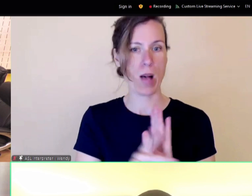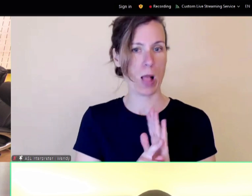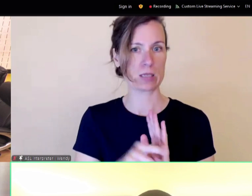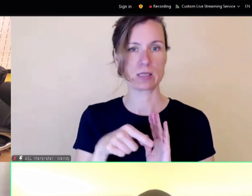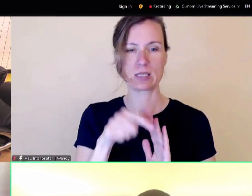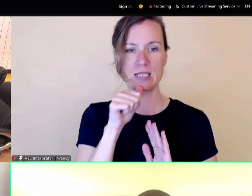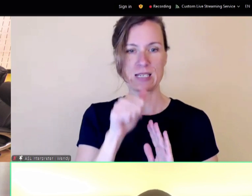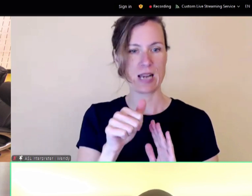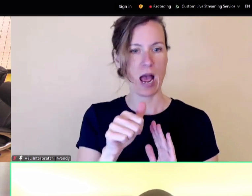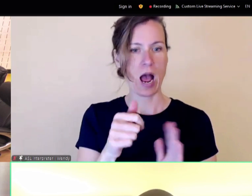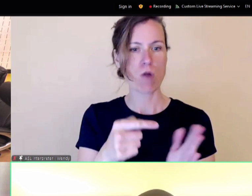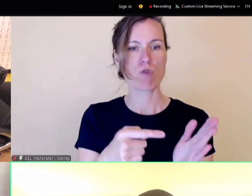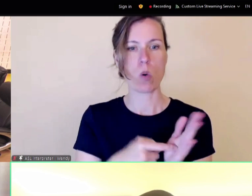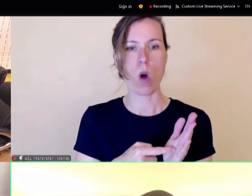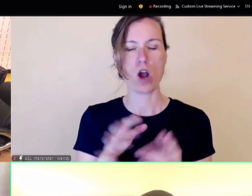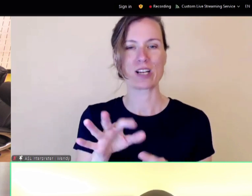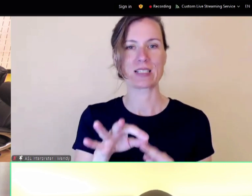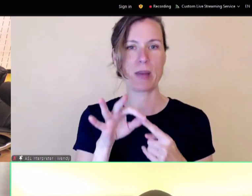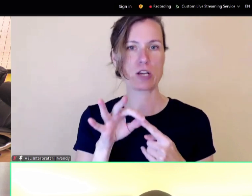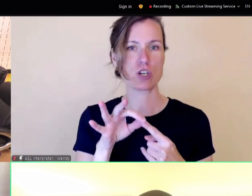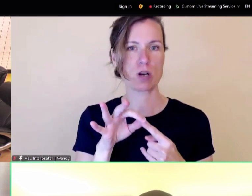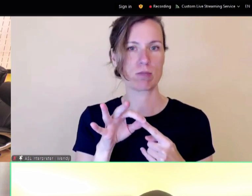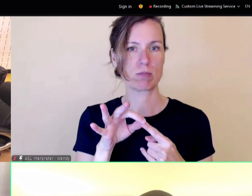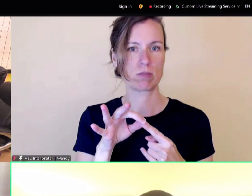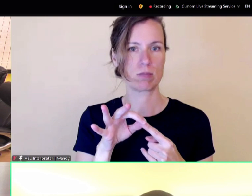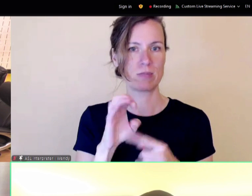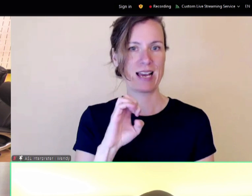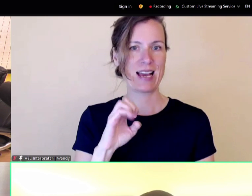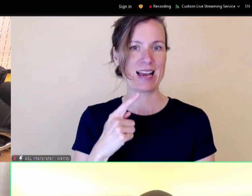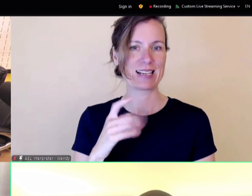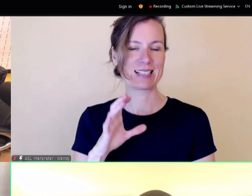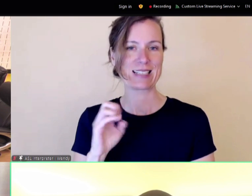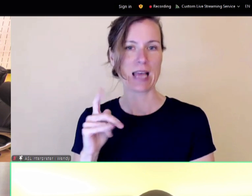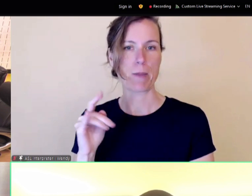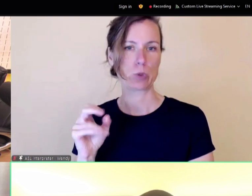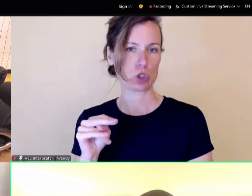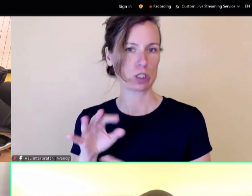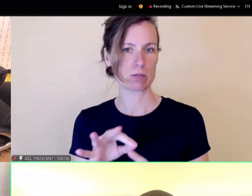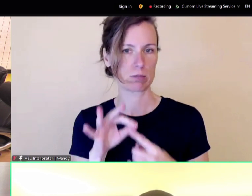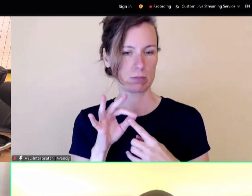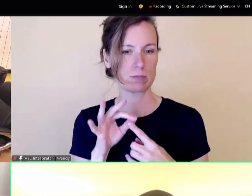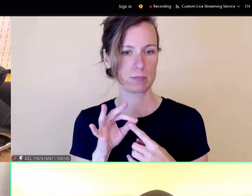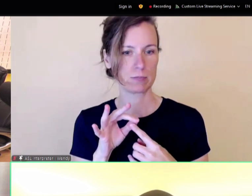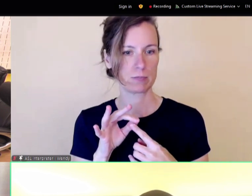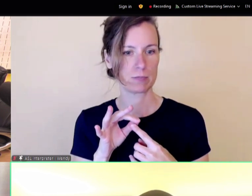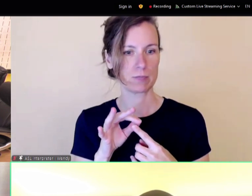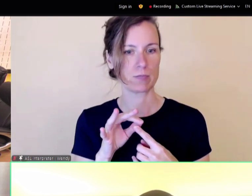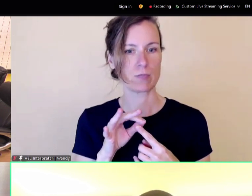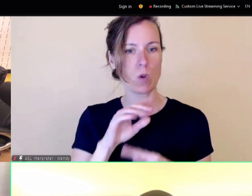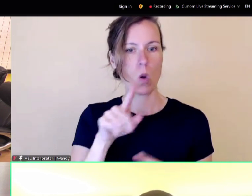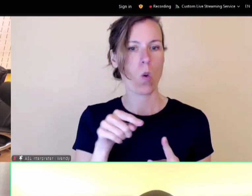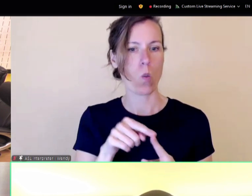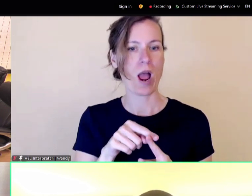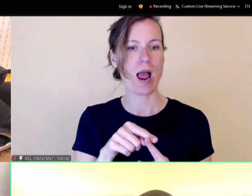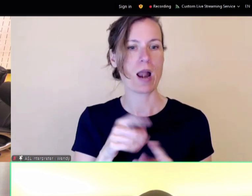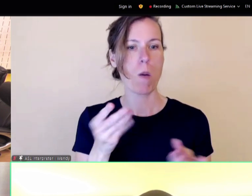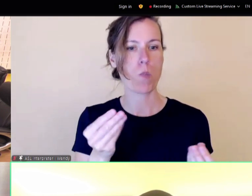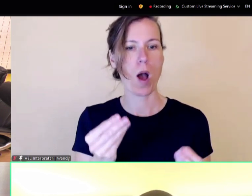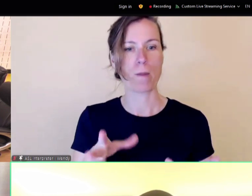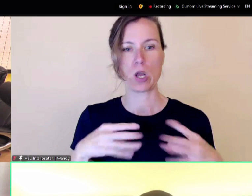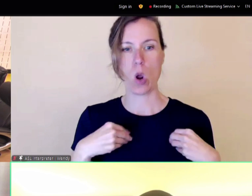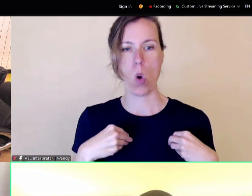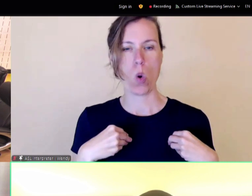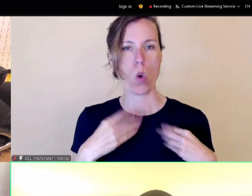a property owner sought to replace an existing fence, whether it be the